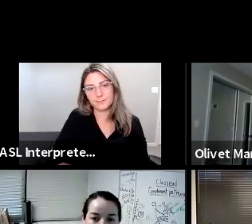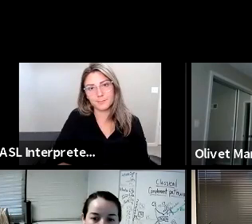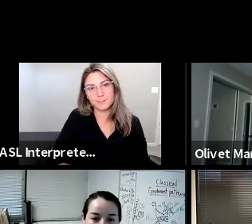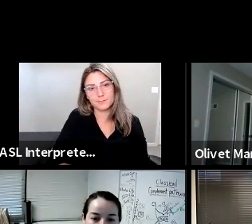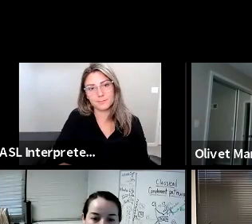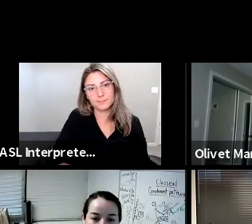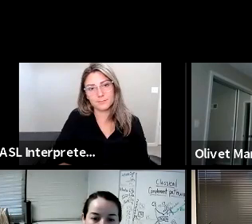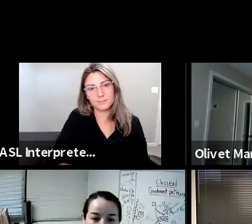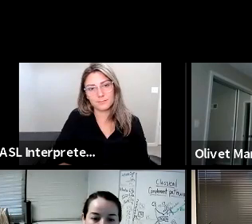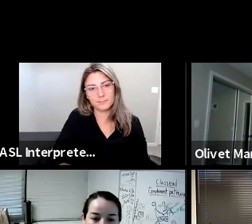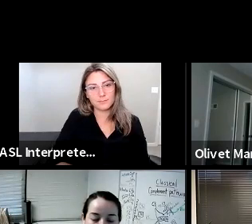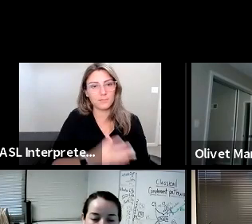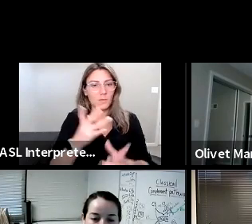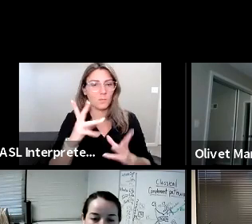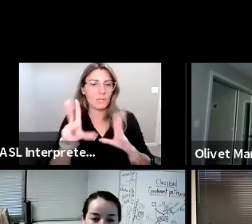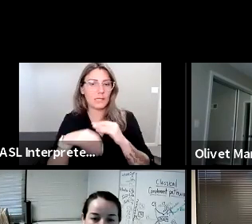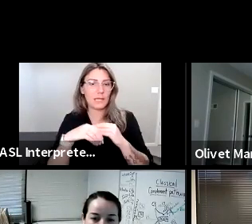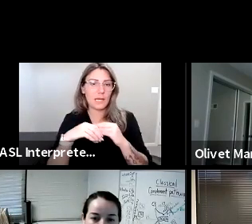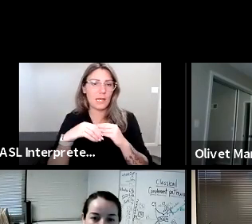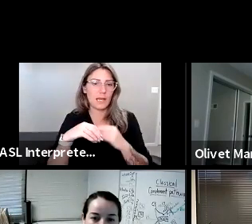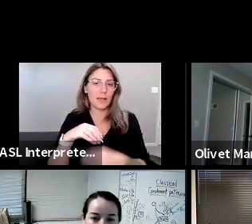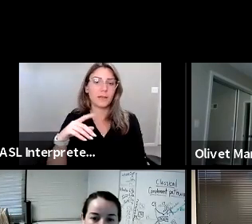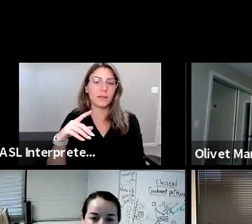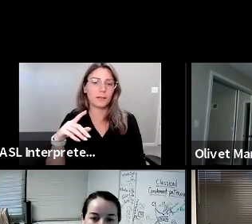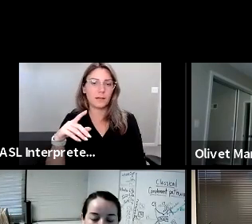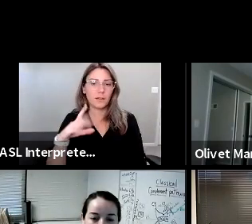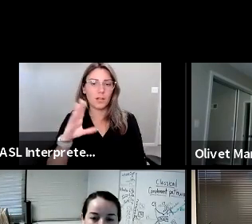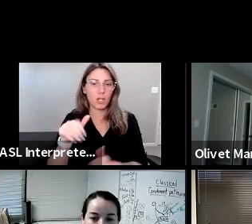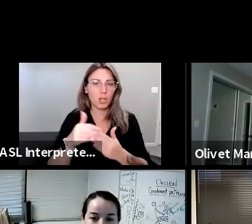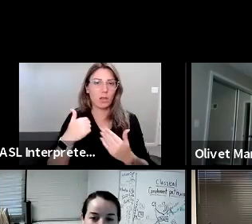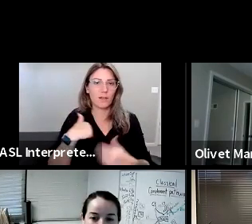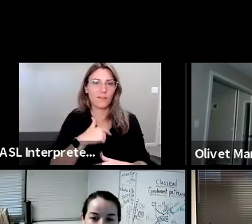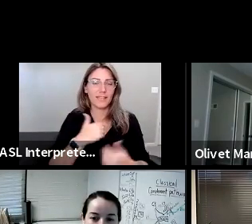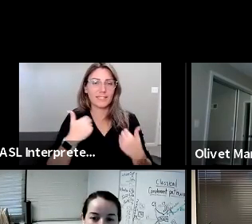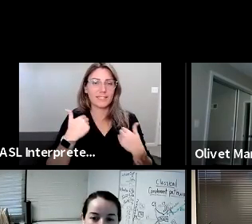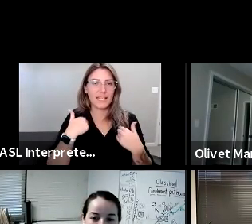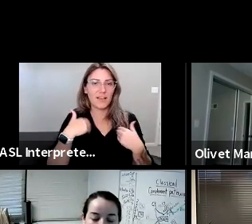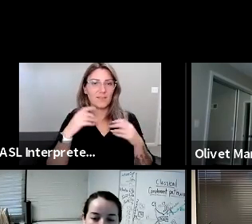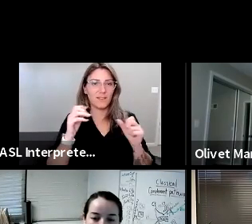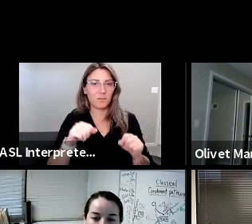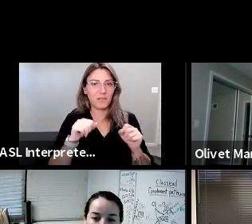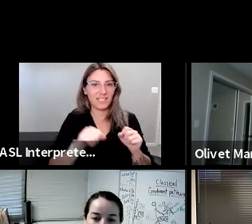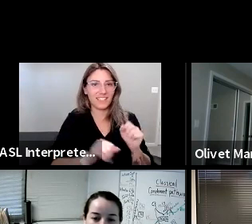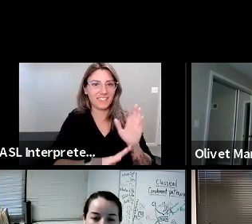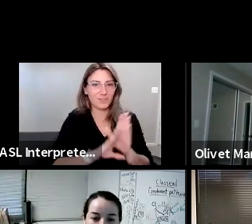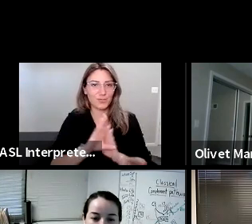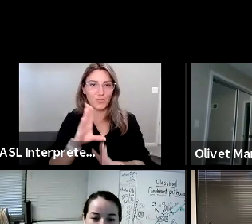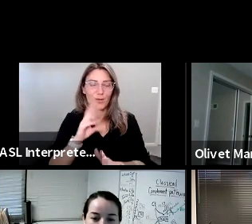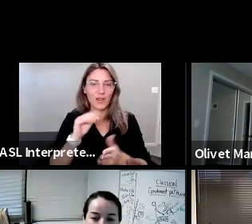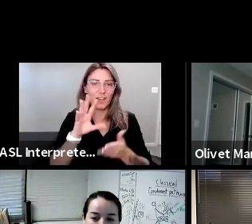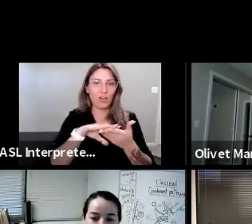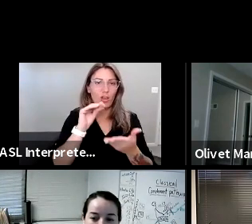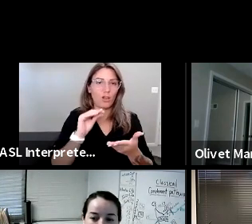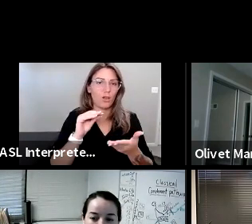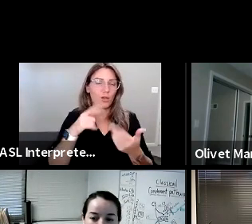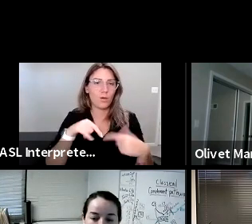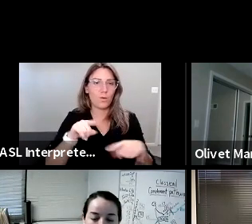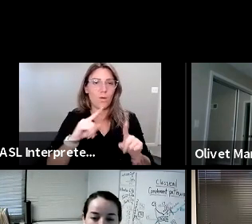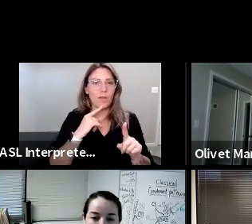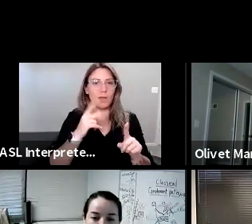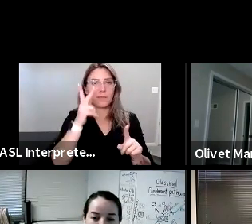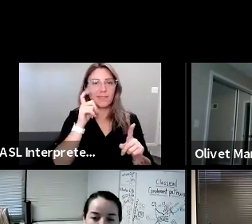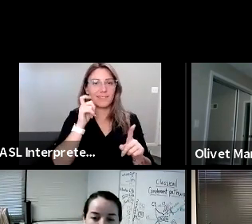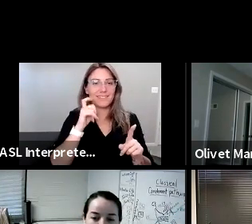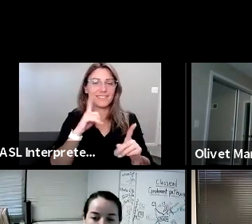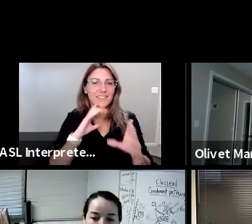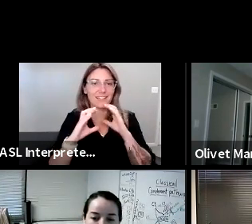I was just going to add that I feel like all of us have the room to grow and learn, because as I'm listening to this conversation, I'm just reflecting